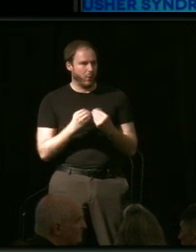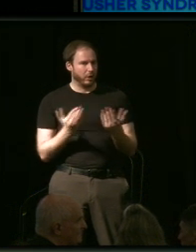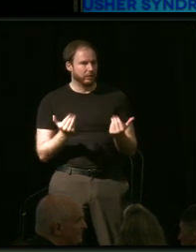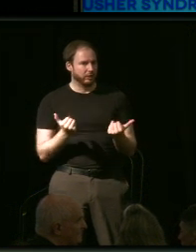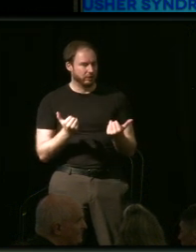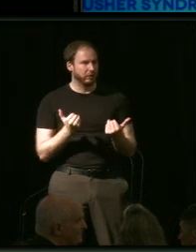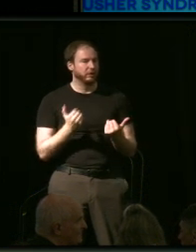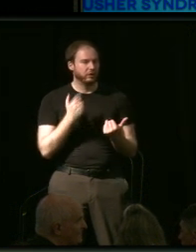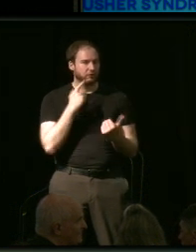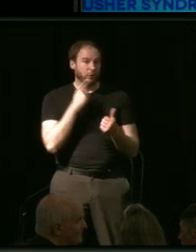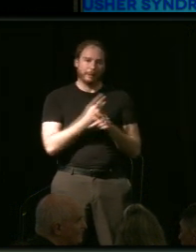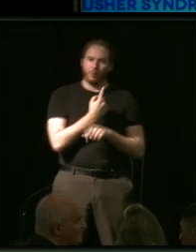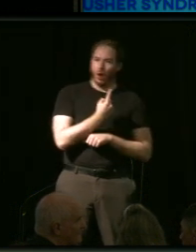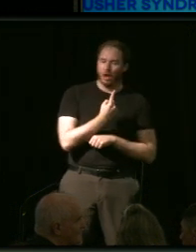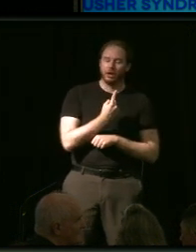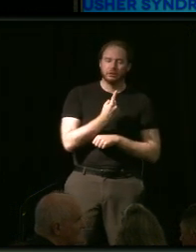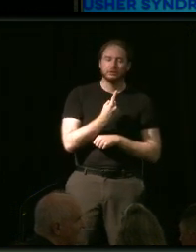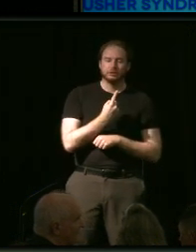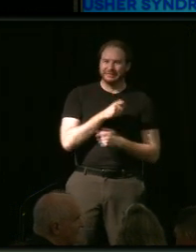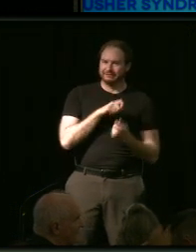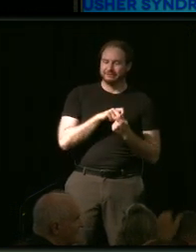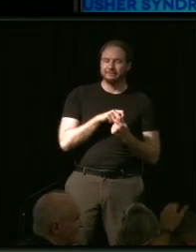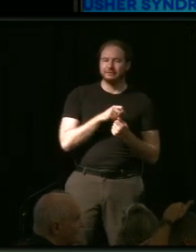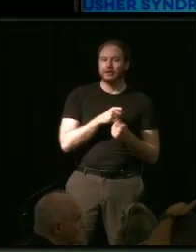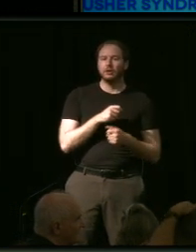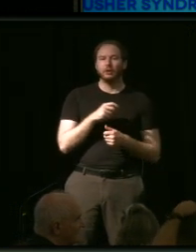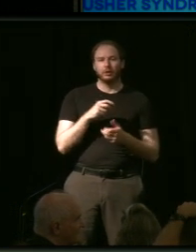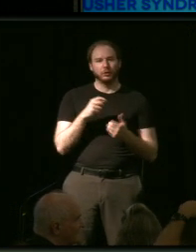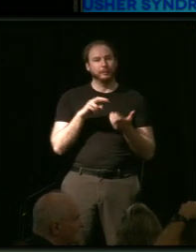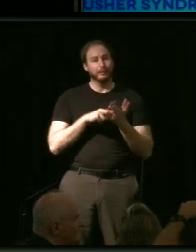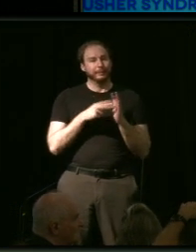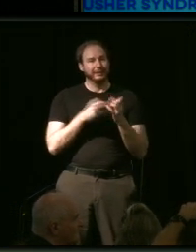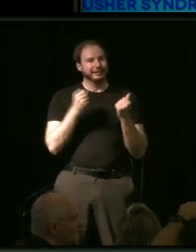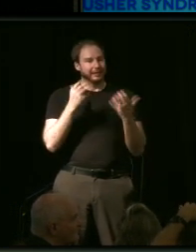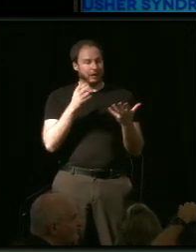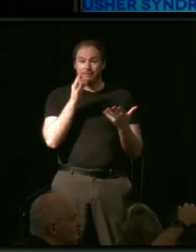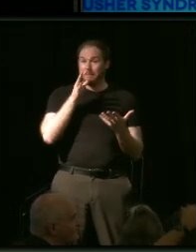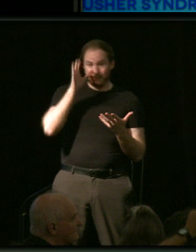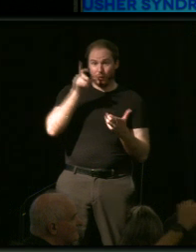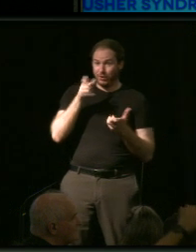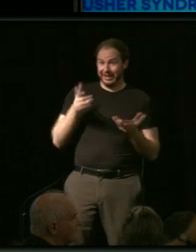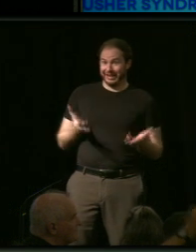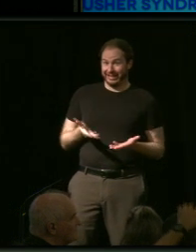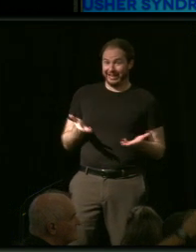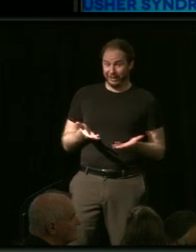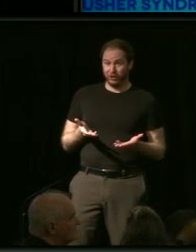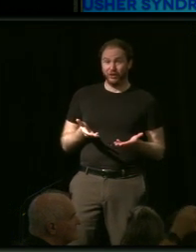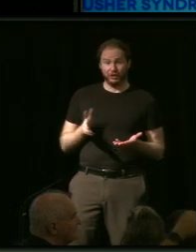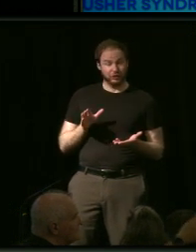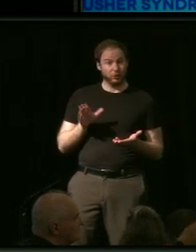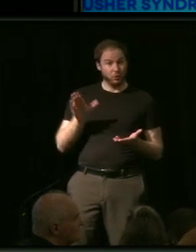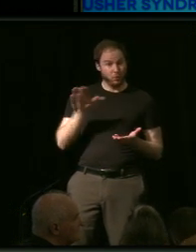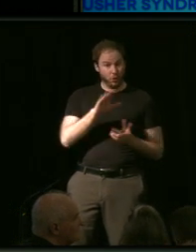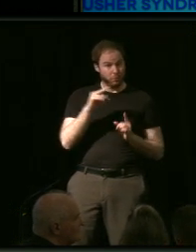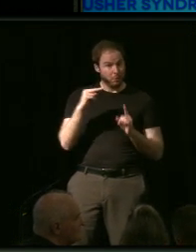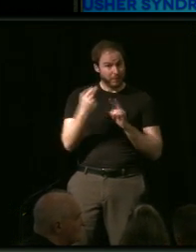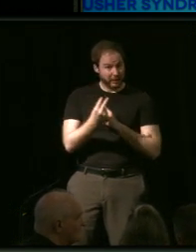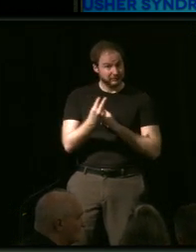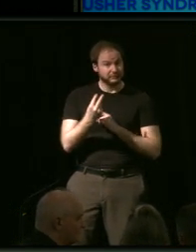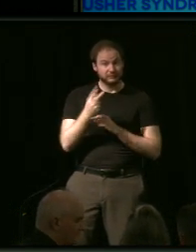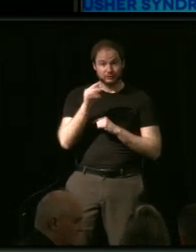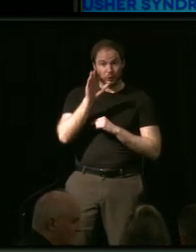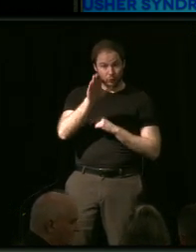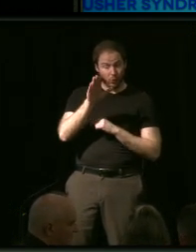1. So that just means that lots of the parents in the room, like your perspective on